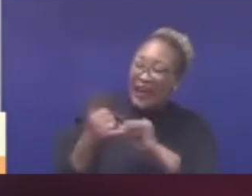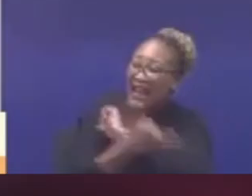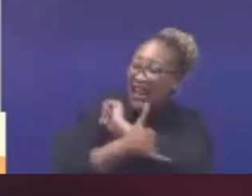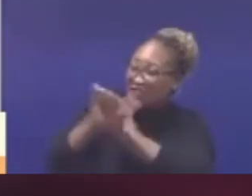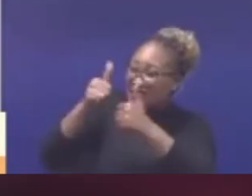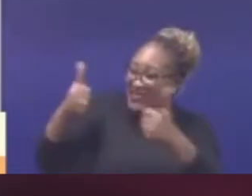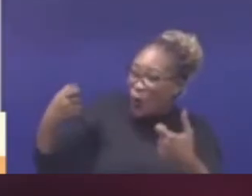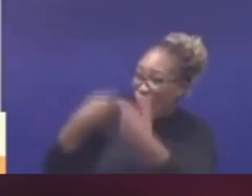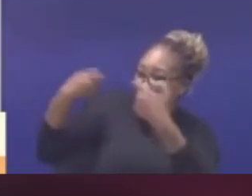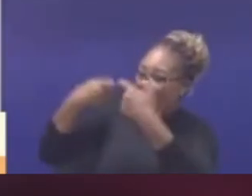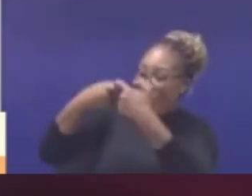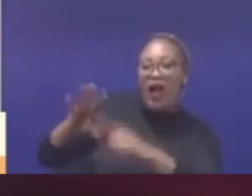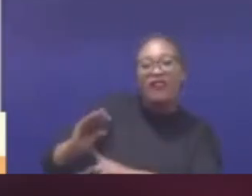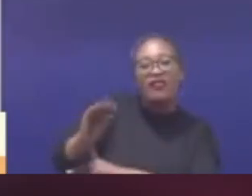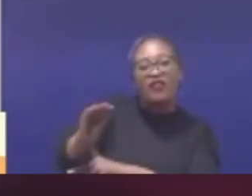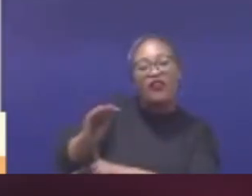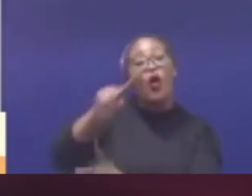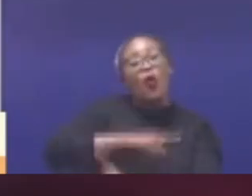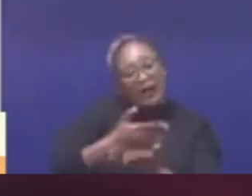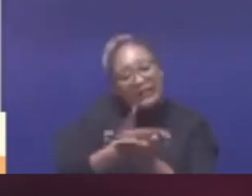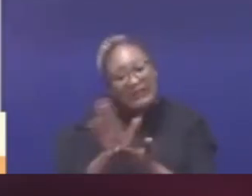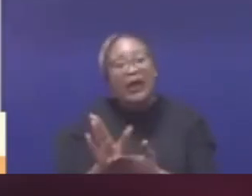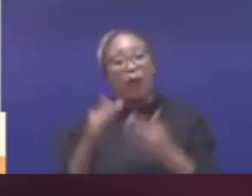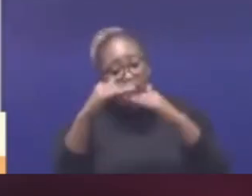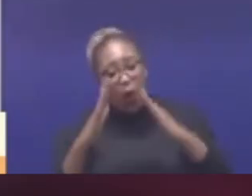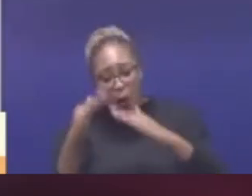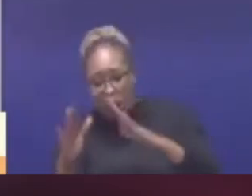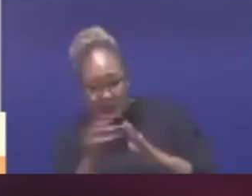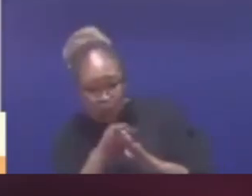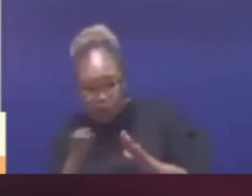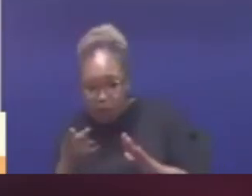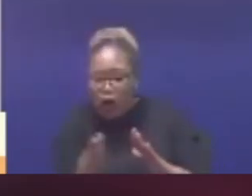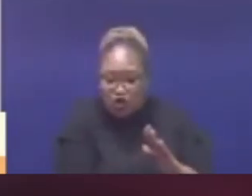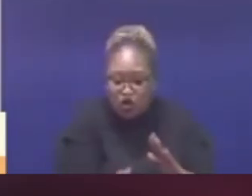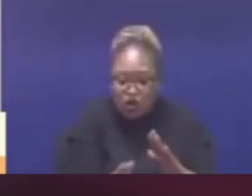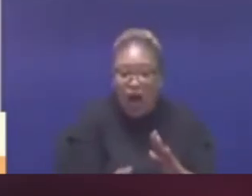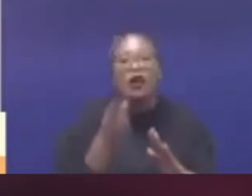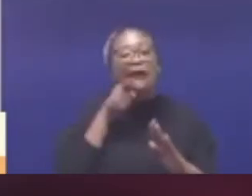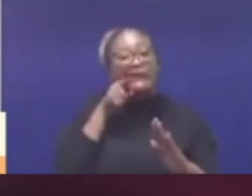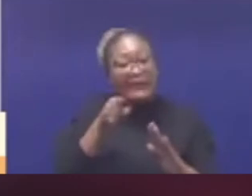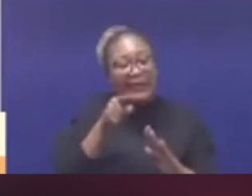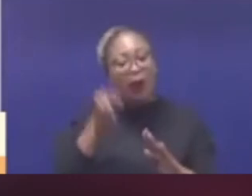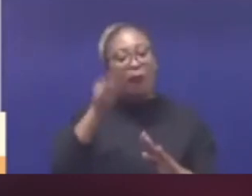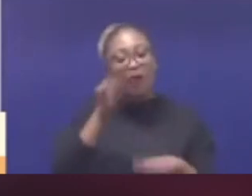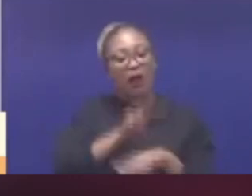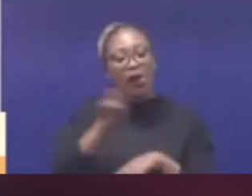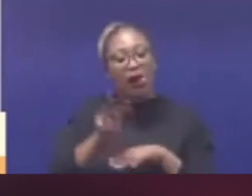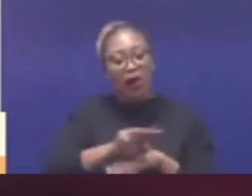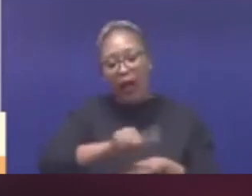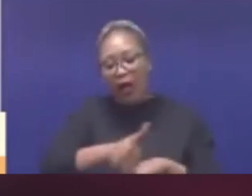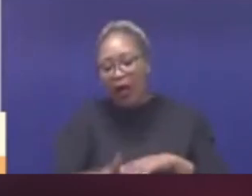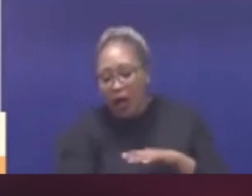nations, from child-headed households to regular exposure to violence, neglect,